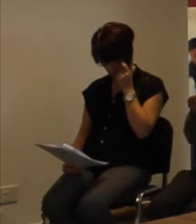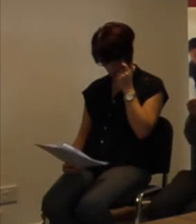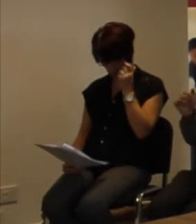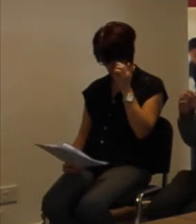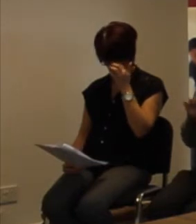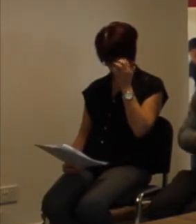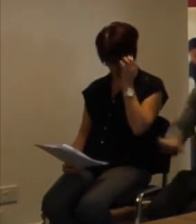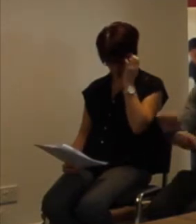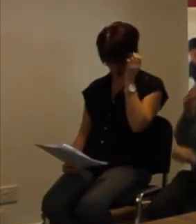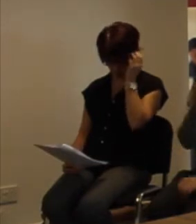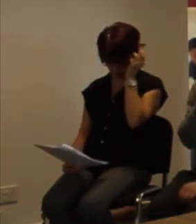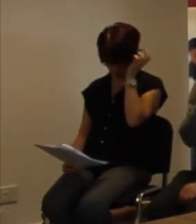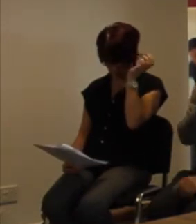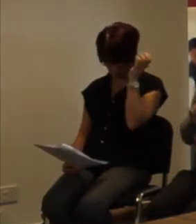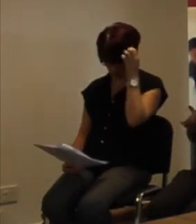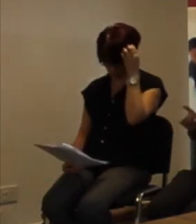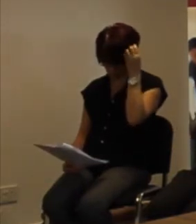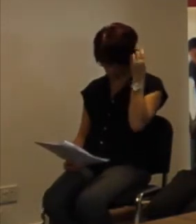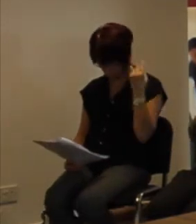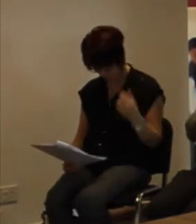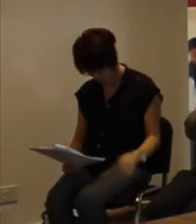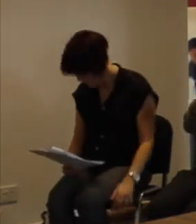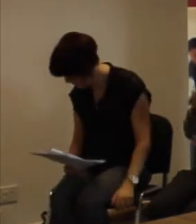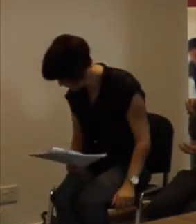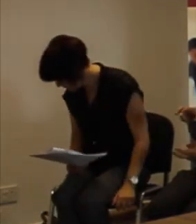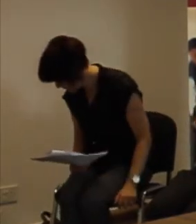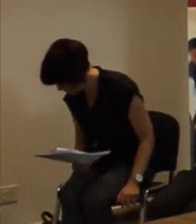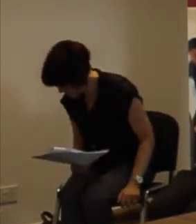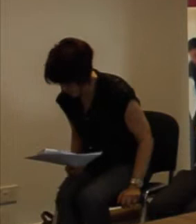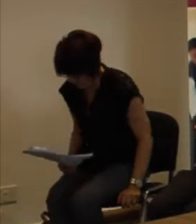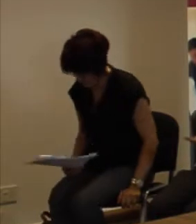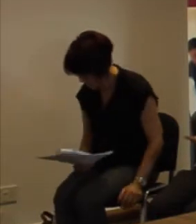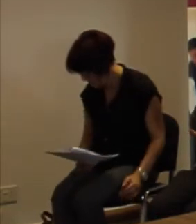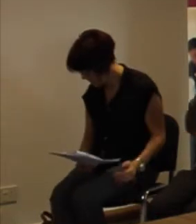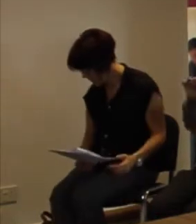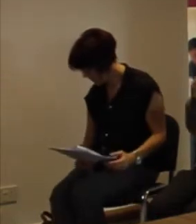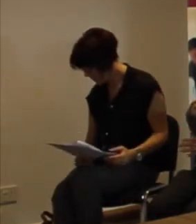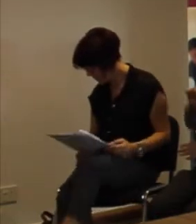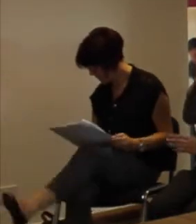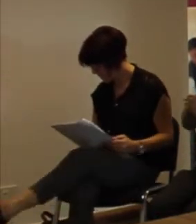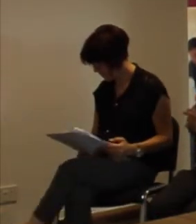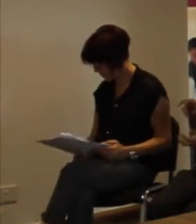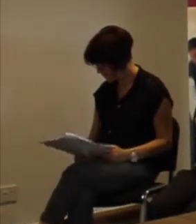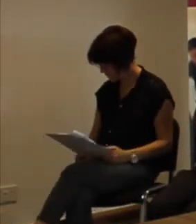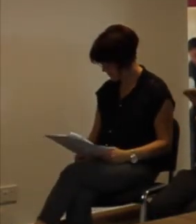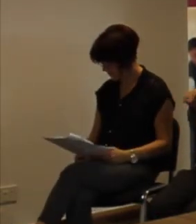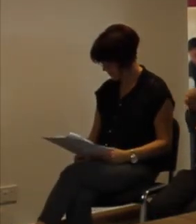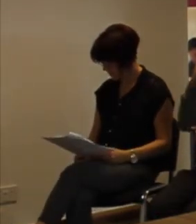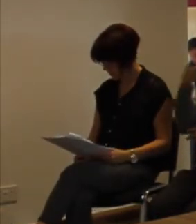use to elicit or extract evidence from your learners, how you get them to present